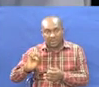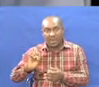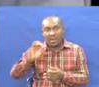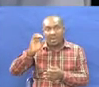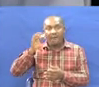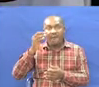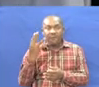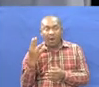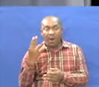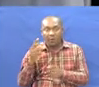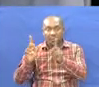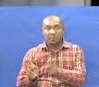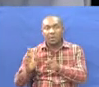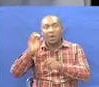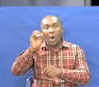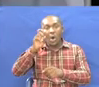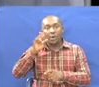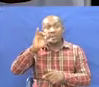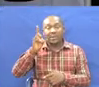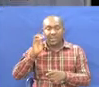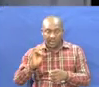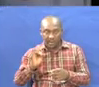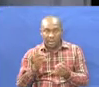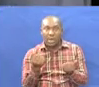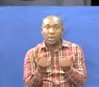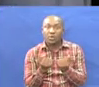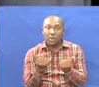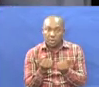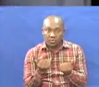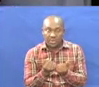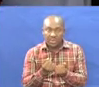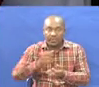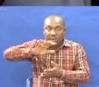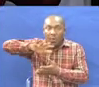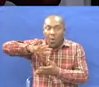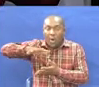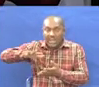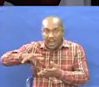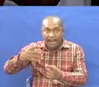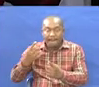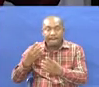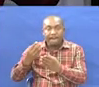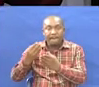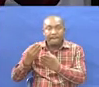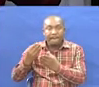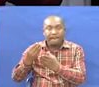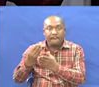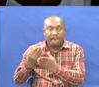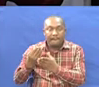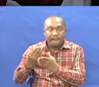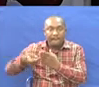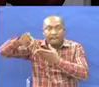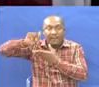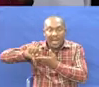oxide. To produce, this one will produce water plus oxygen gas. My